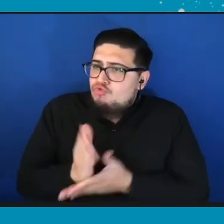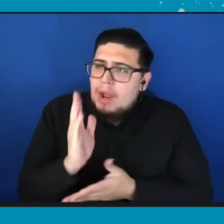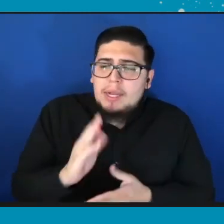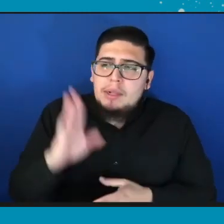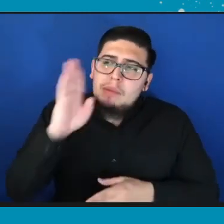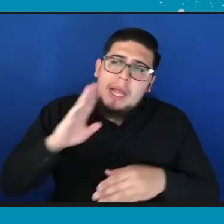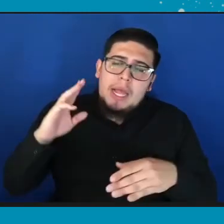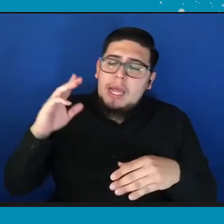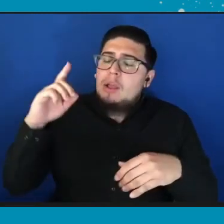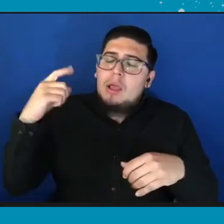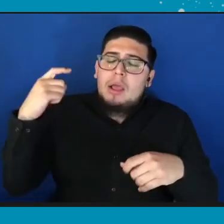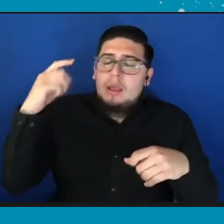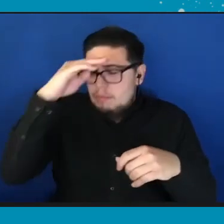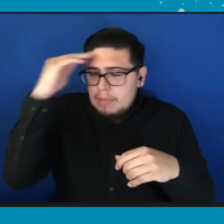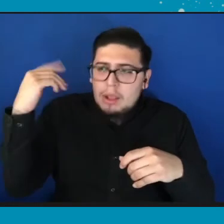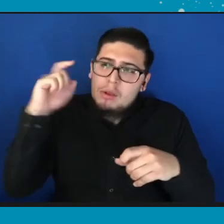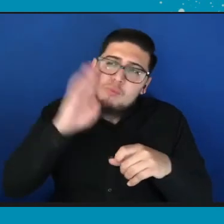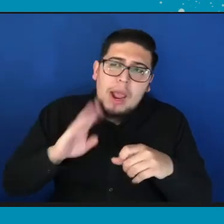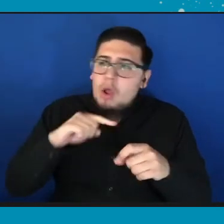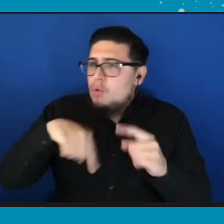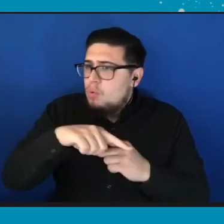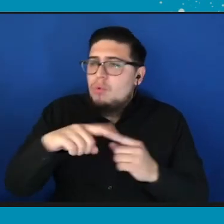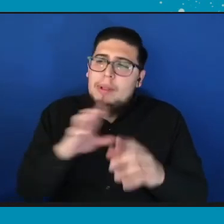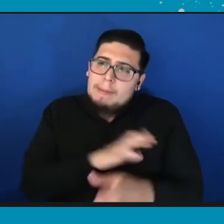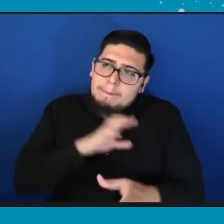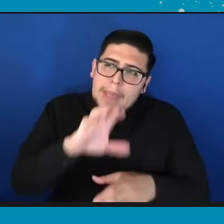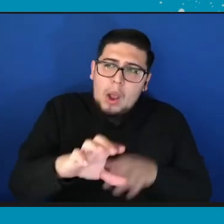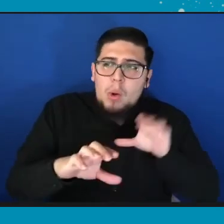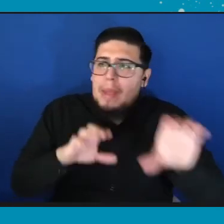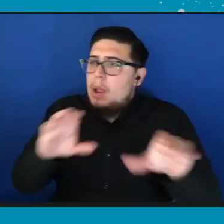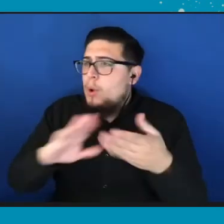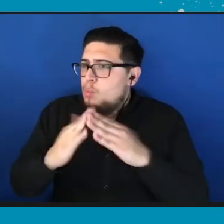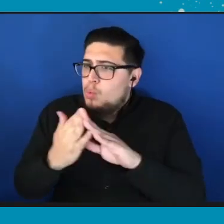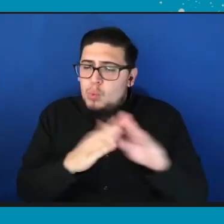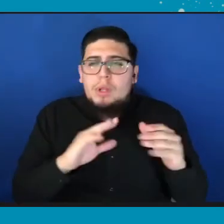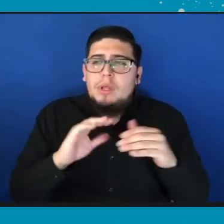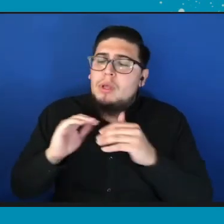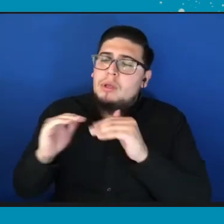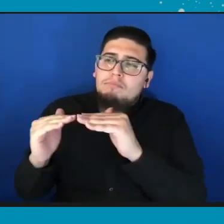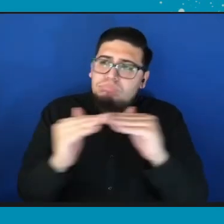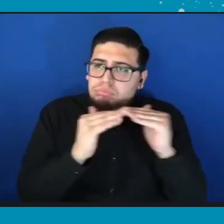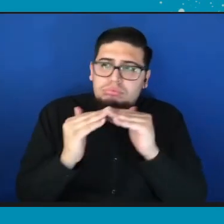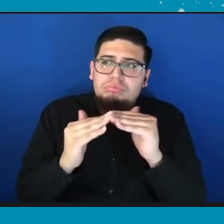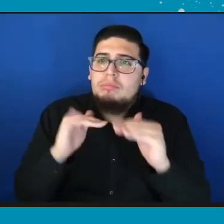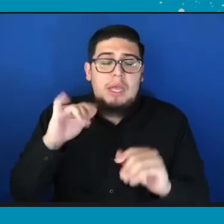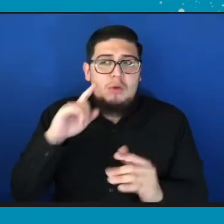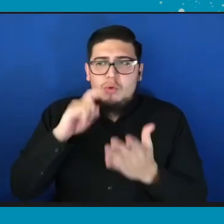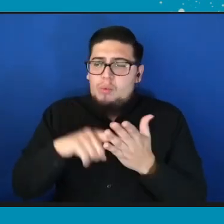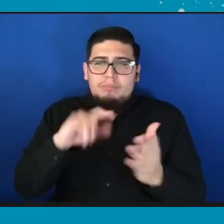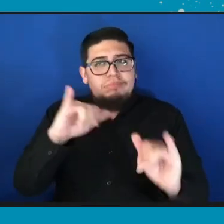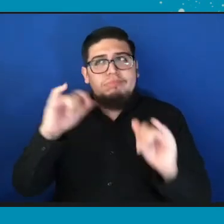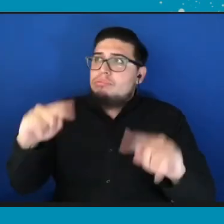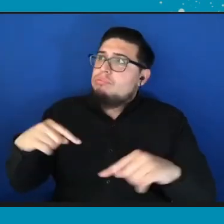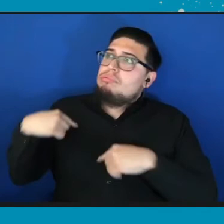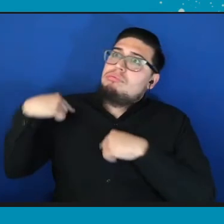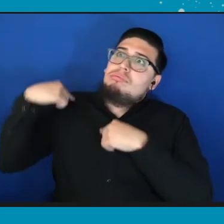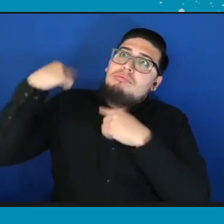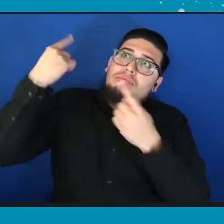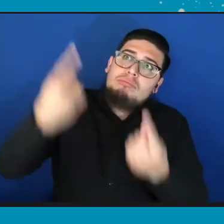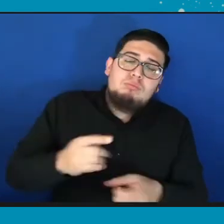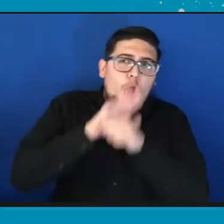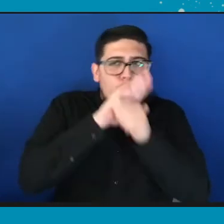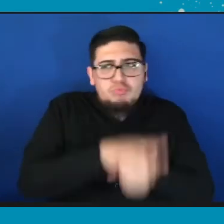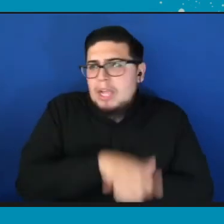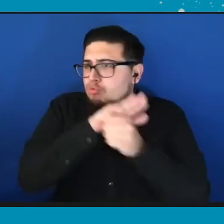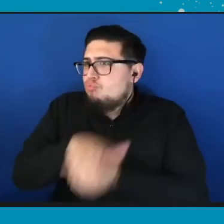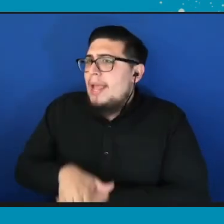to empower those communities that have been historically suppressed and oppressed in Texas,